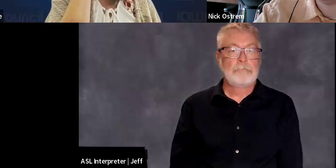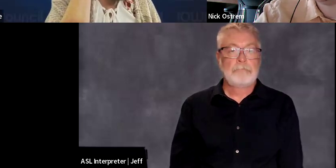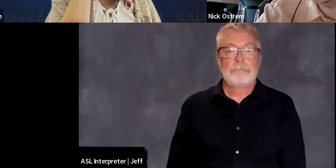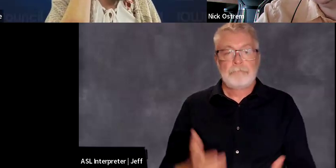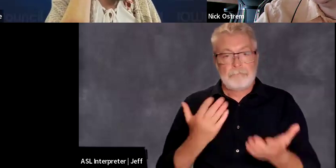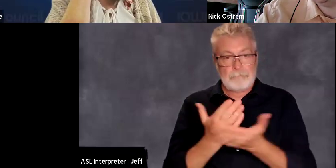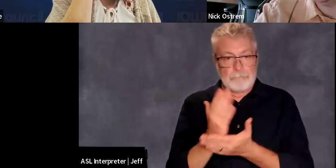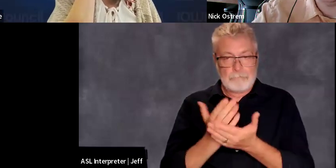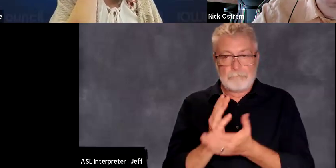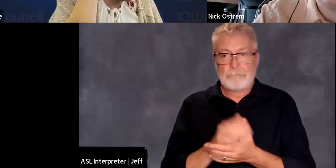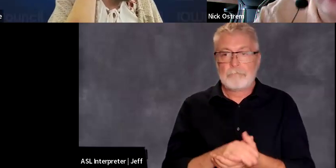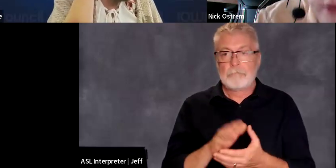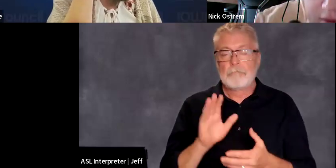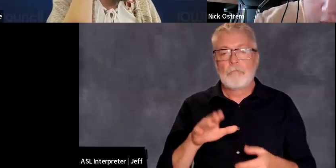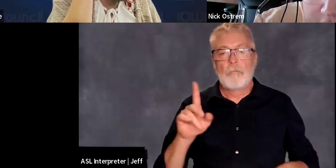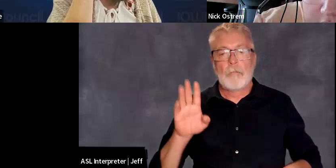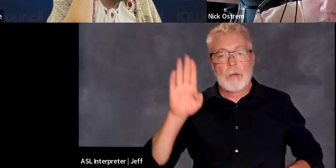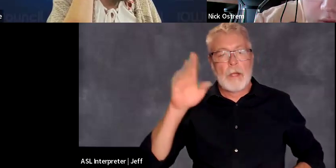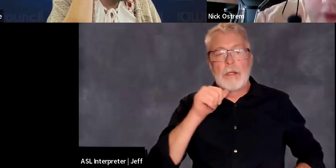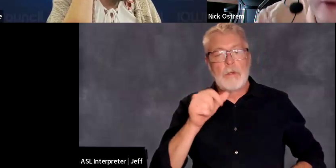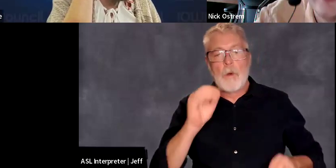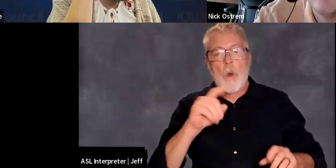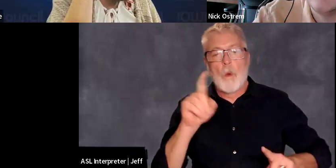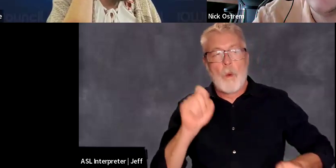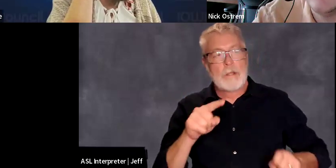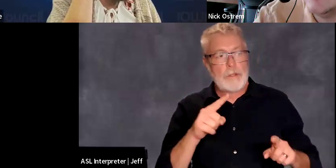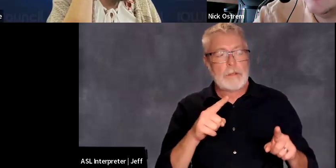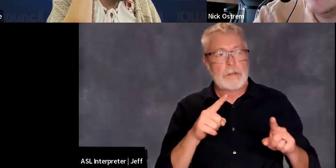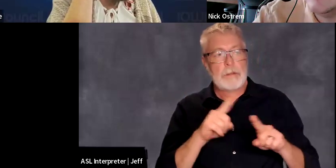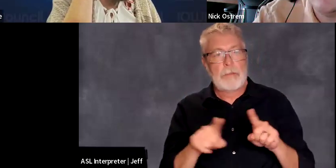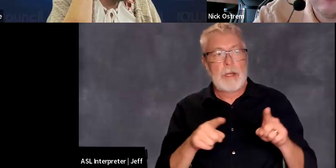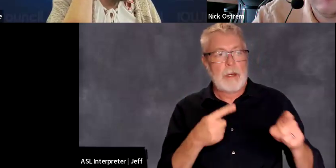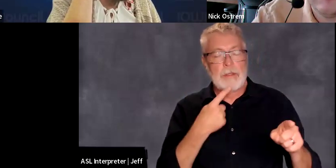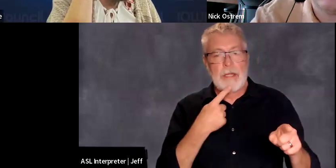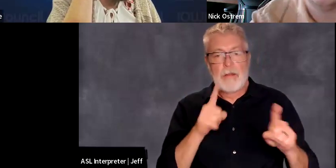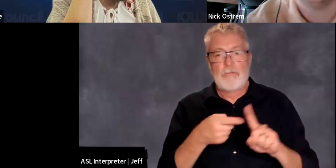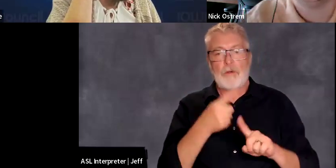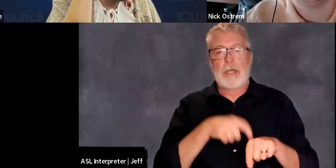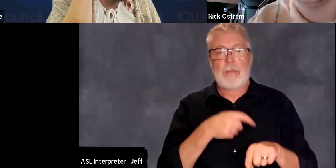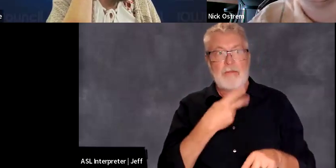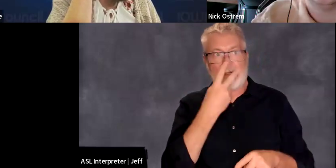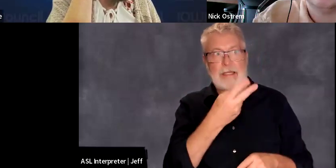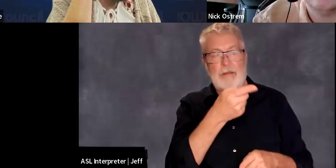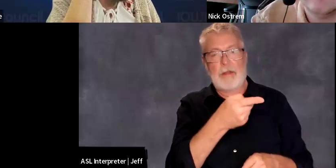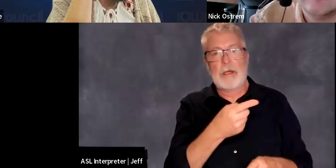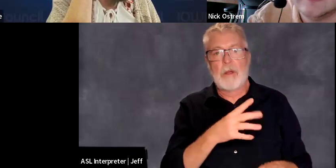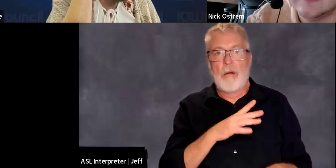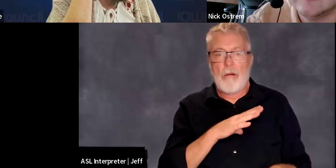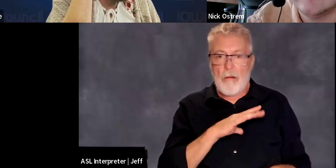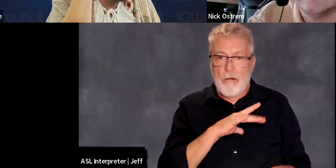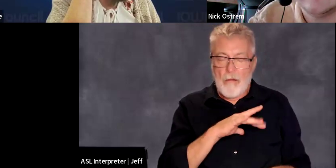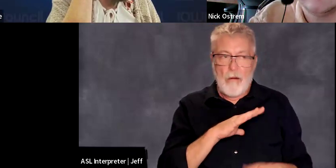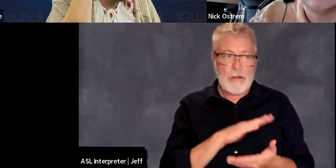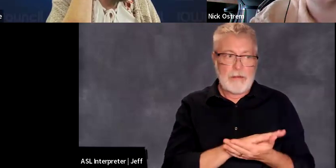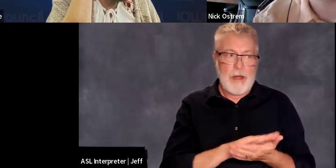All right. Nick, Nick, I don't Y- have any questions. Yes. I just want to say this is the first time I've seen this, and I think it's really